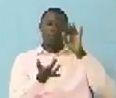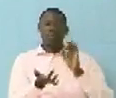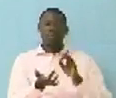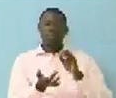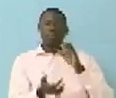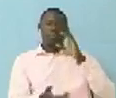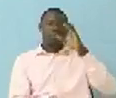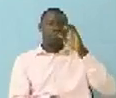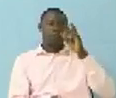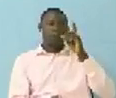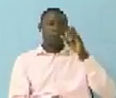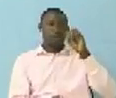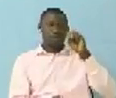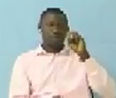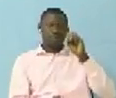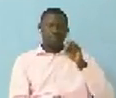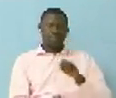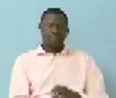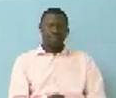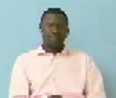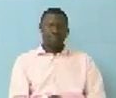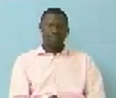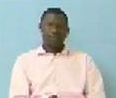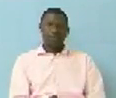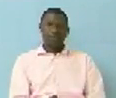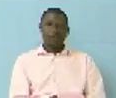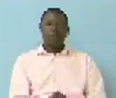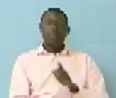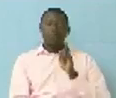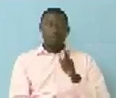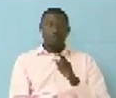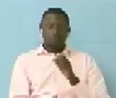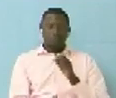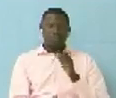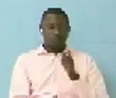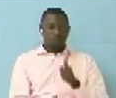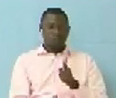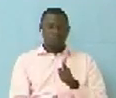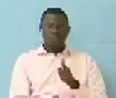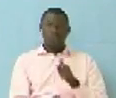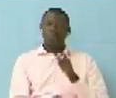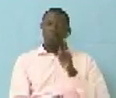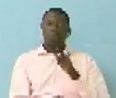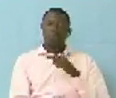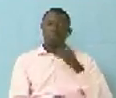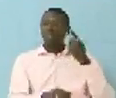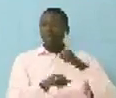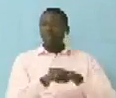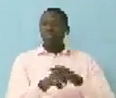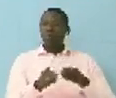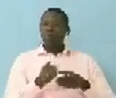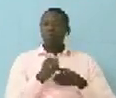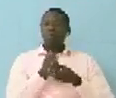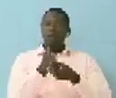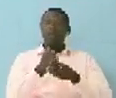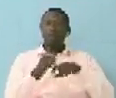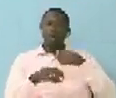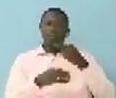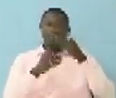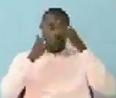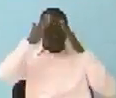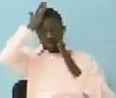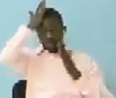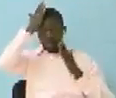Very fair point. But de facto, you are the head of the army at that time.